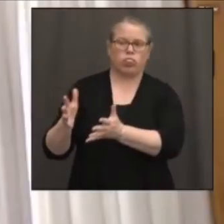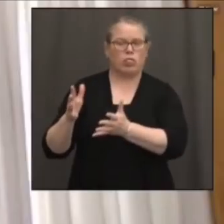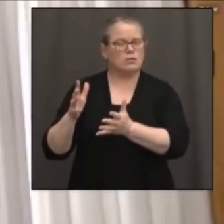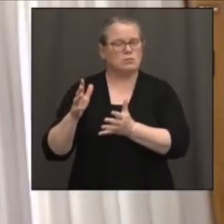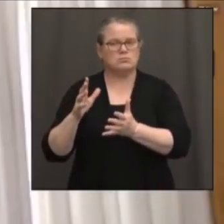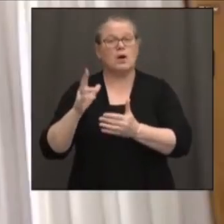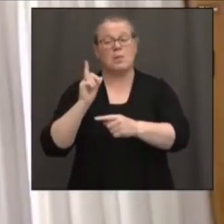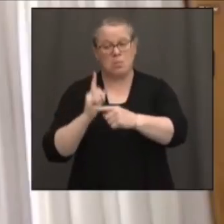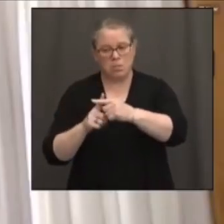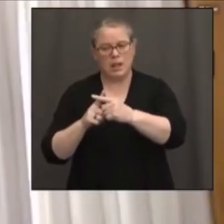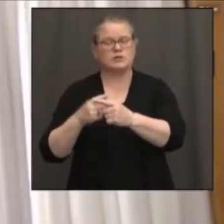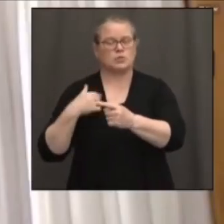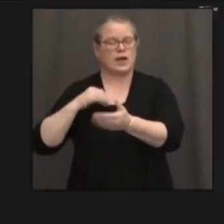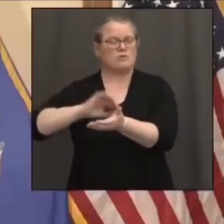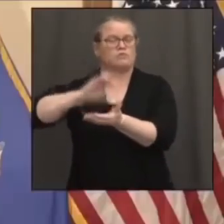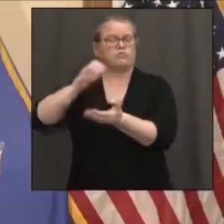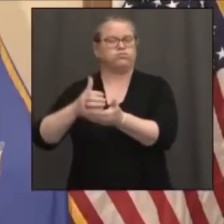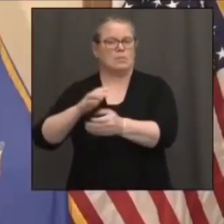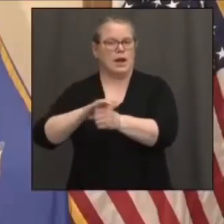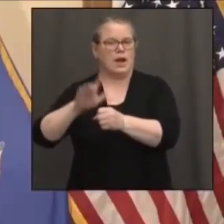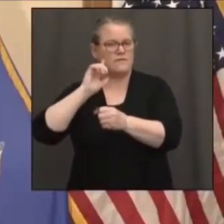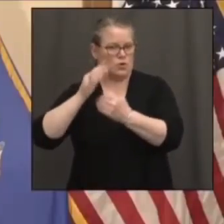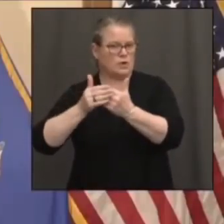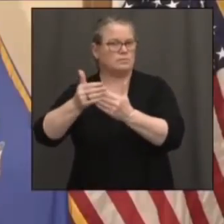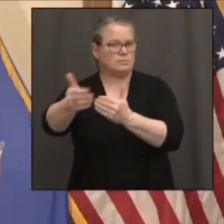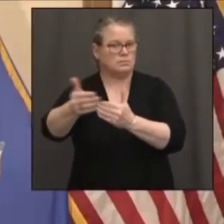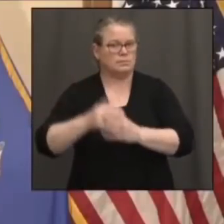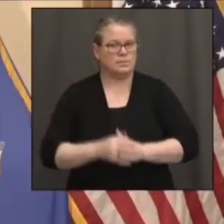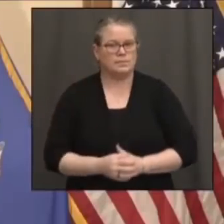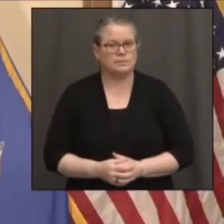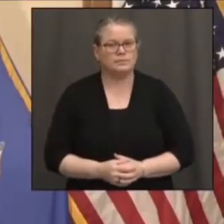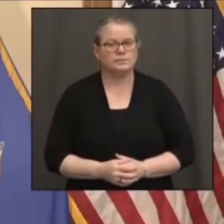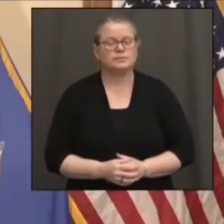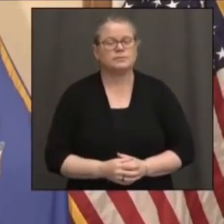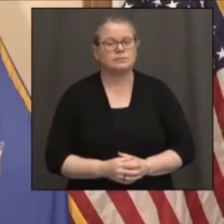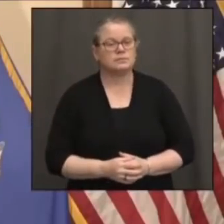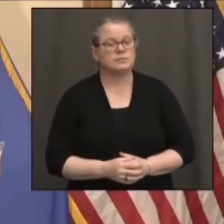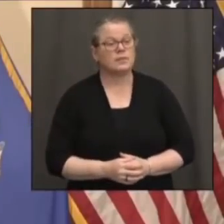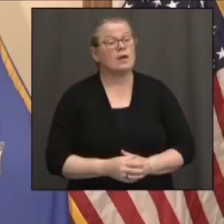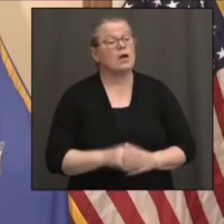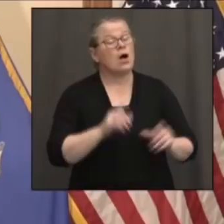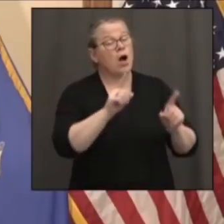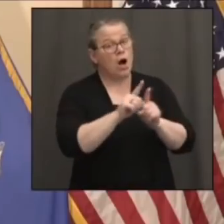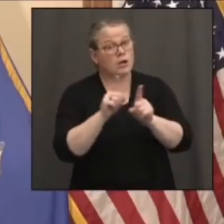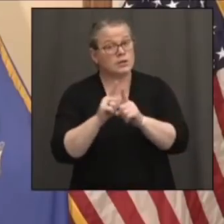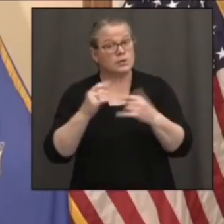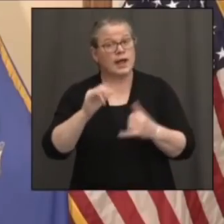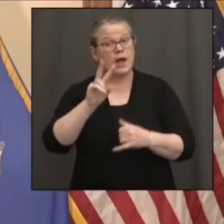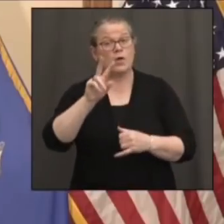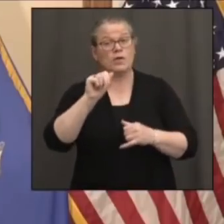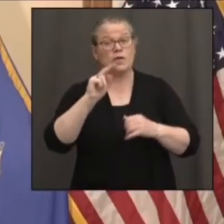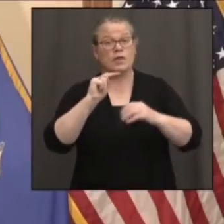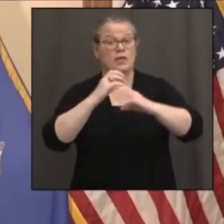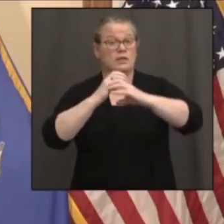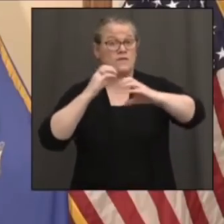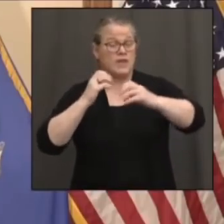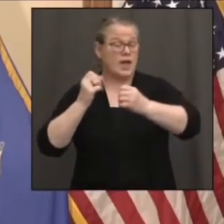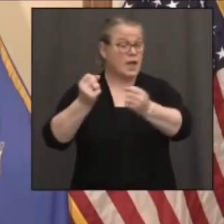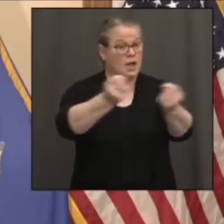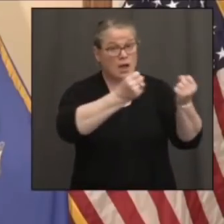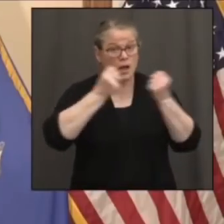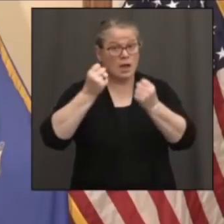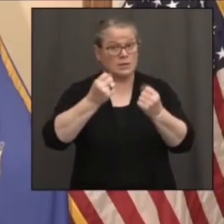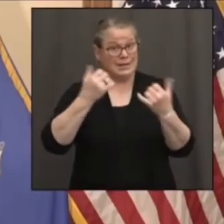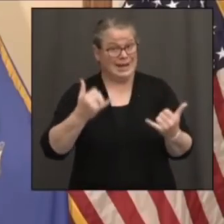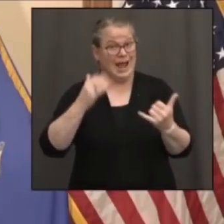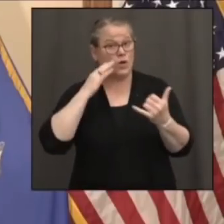well. And then with the mobile vaccination vans, are you now bringing back the J&J vaccine to those vans? I know for a